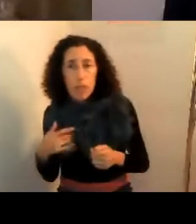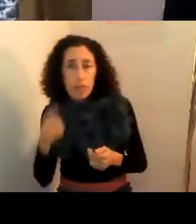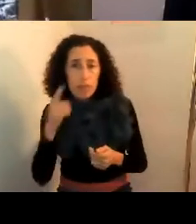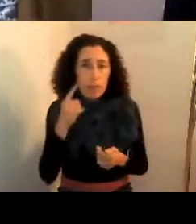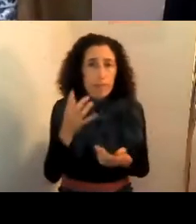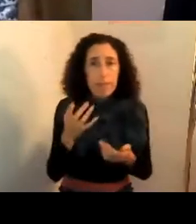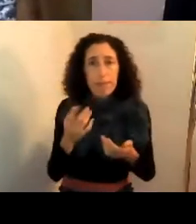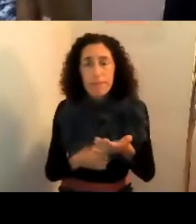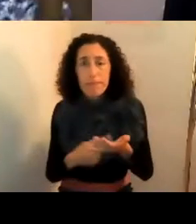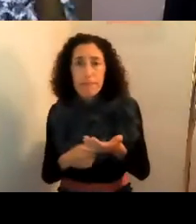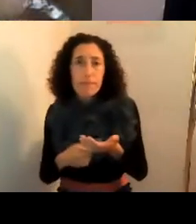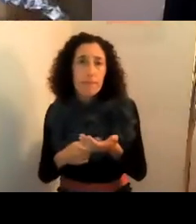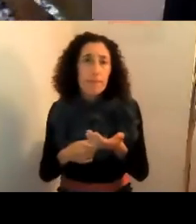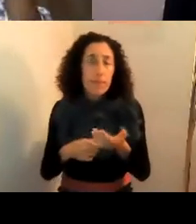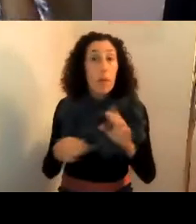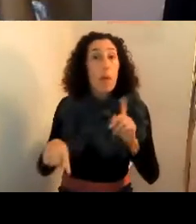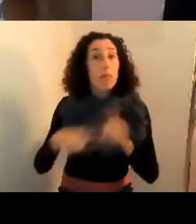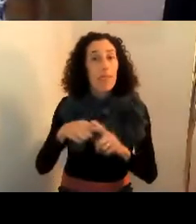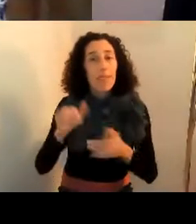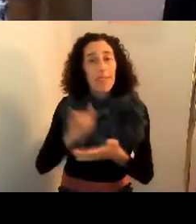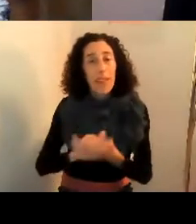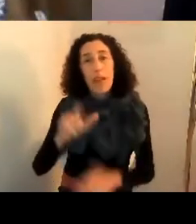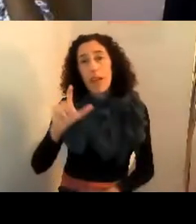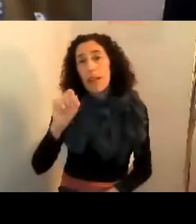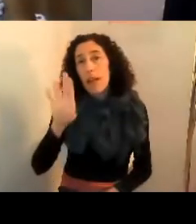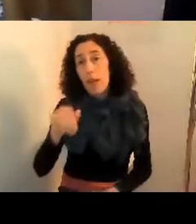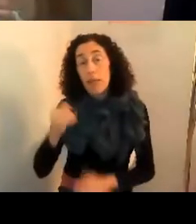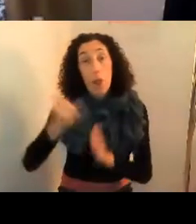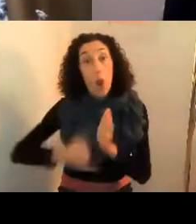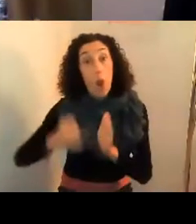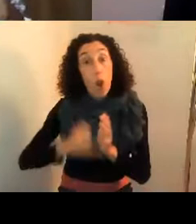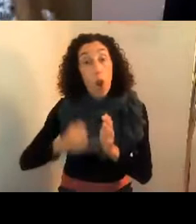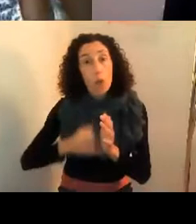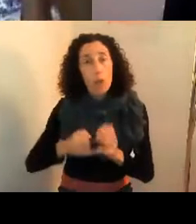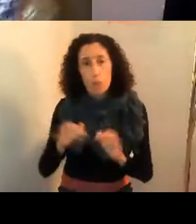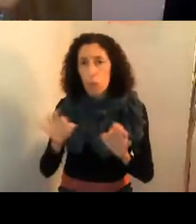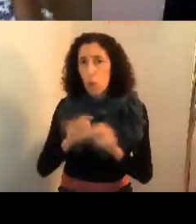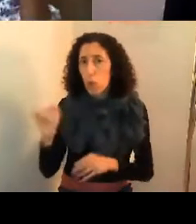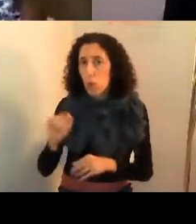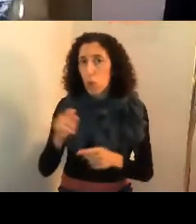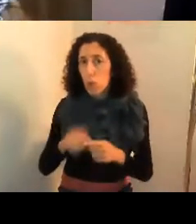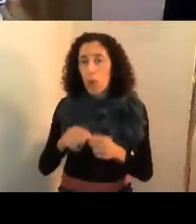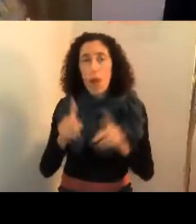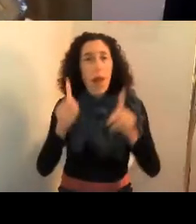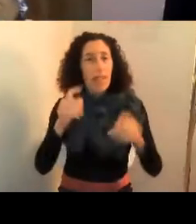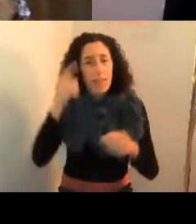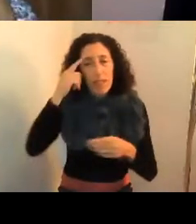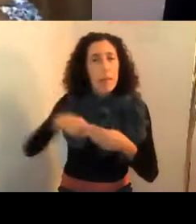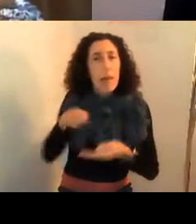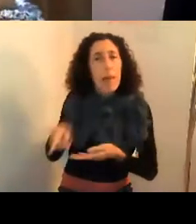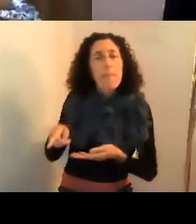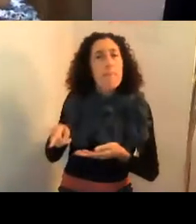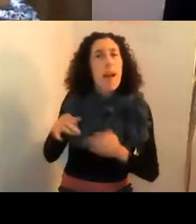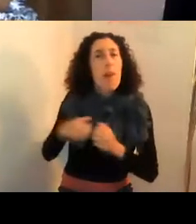in the lobby to the work. We hand over the art to the community to make something new and ephemeral in the moment, because